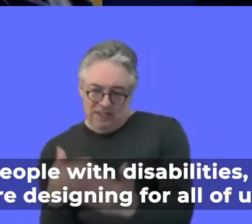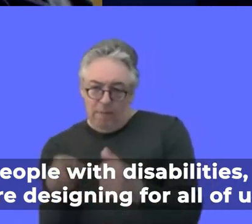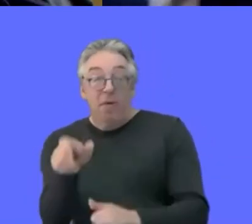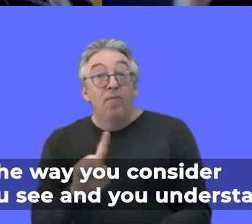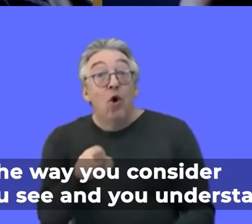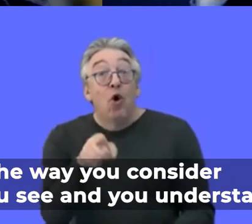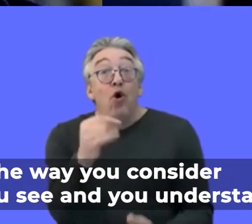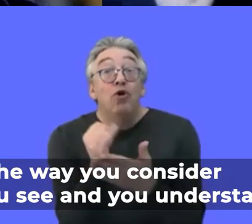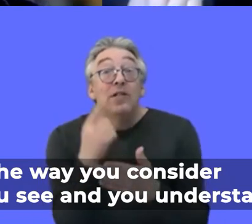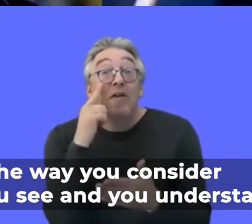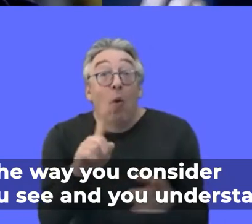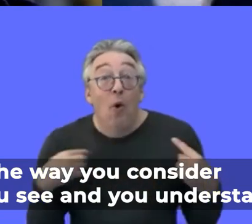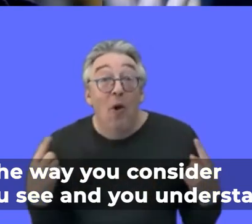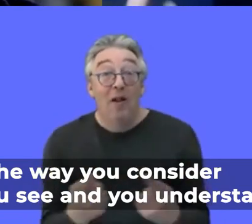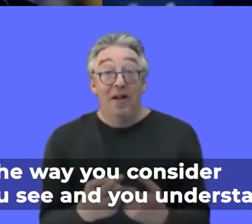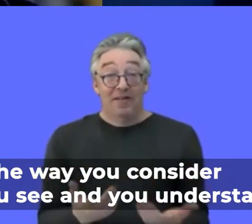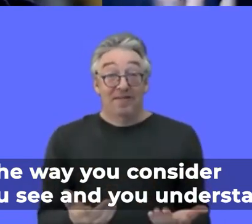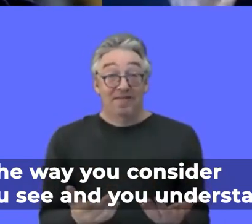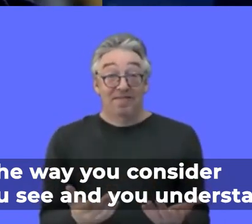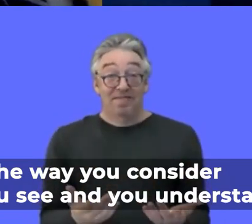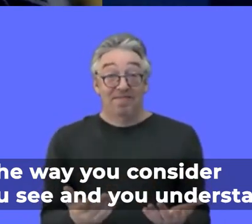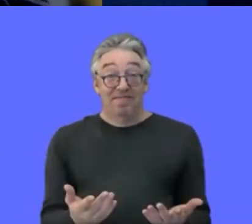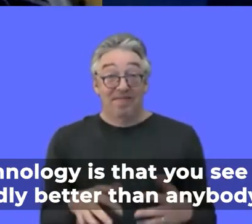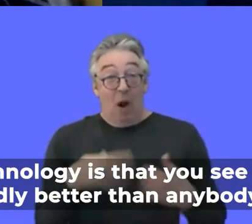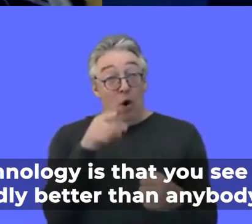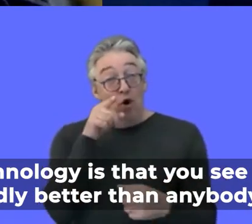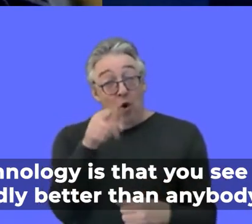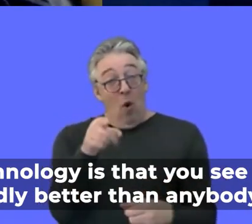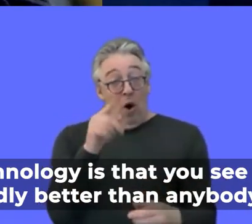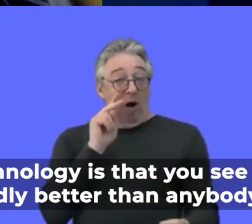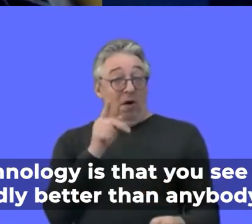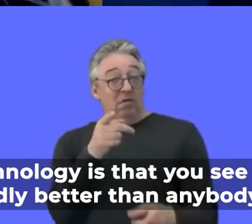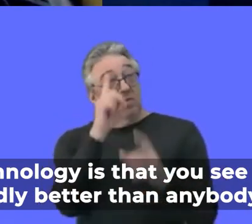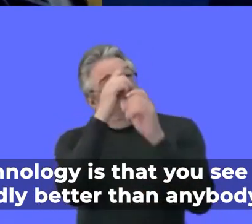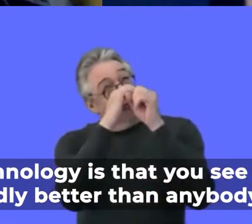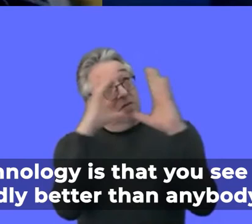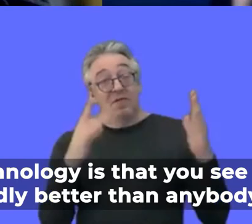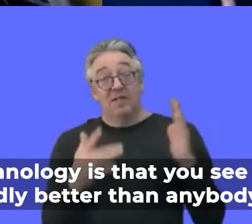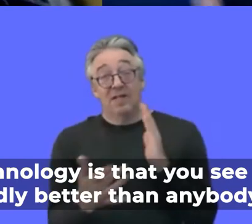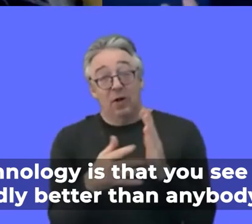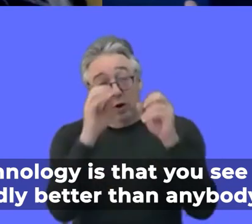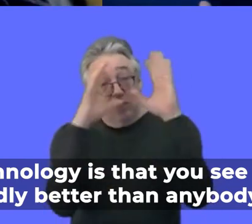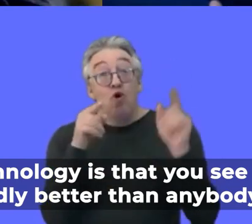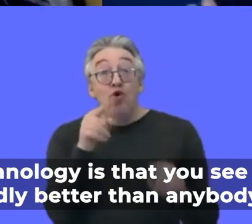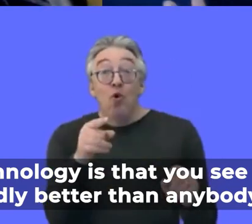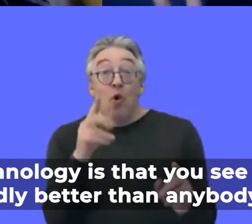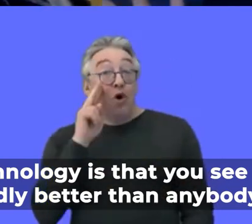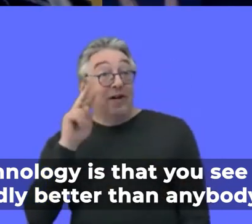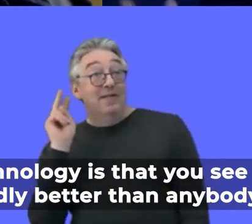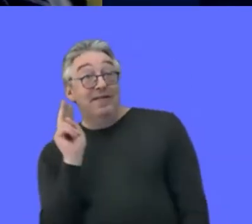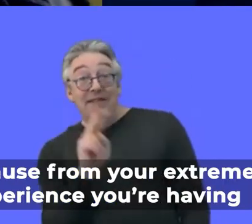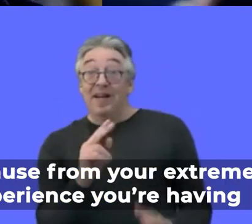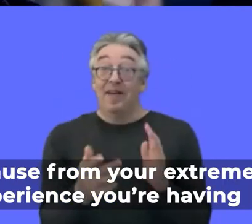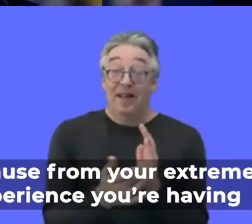us. The way you consider and you see and you understand technology is that you see it, oddly, better than